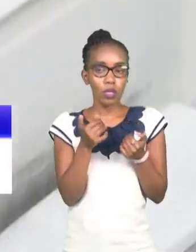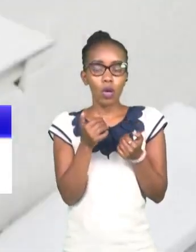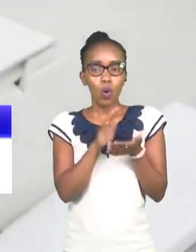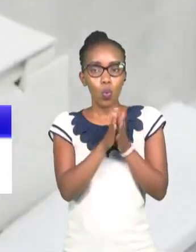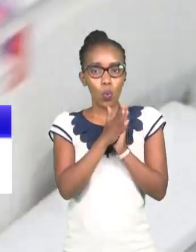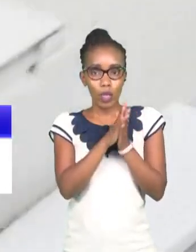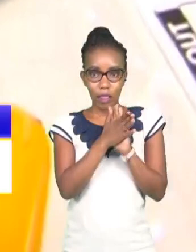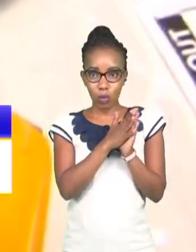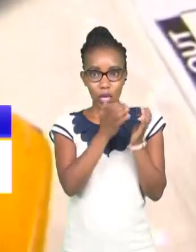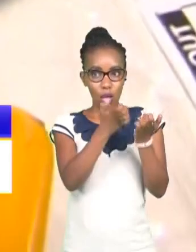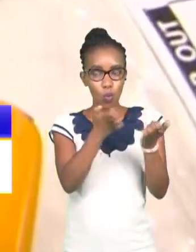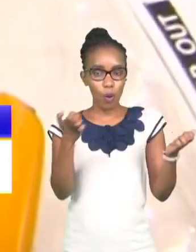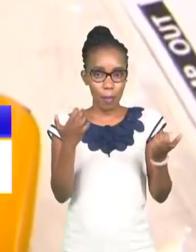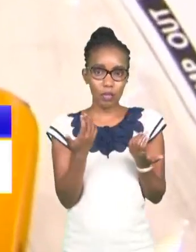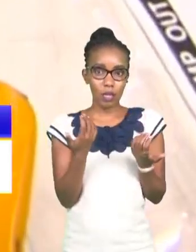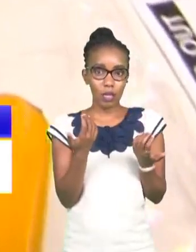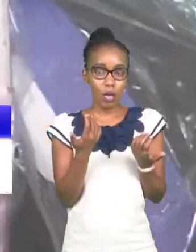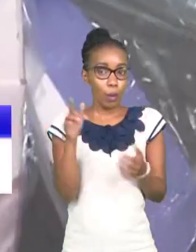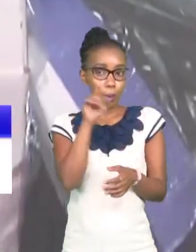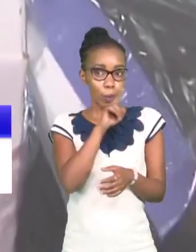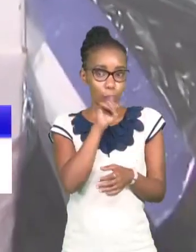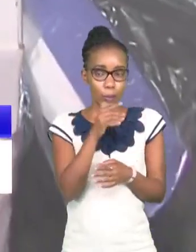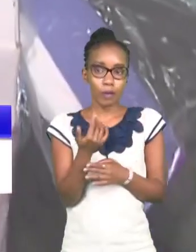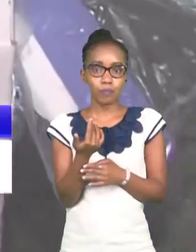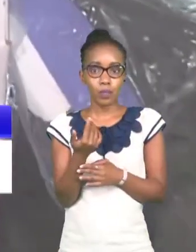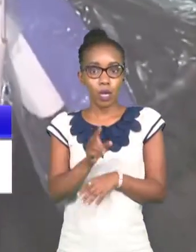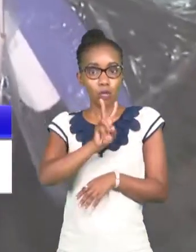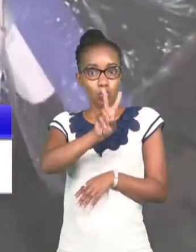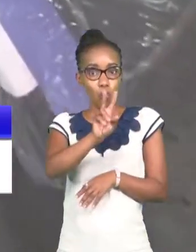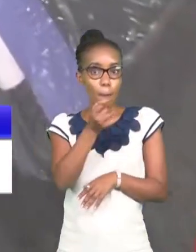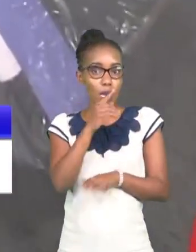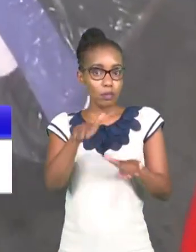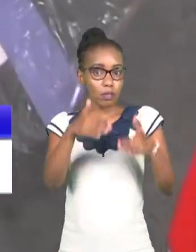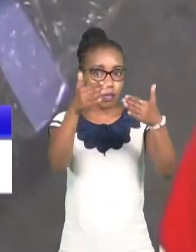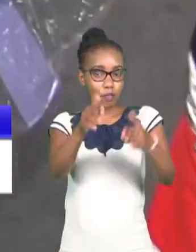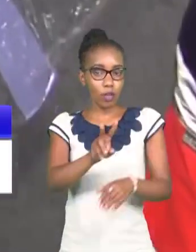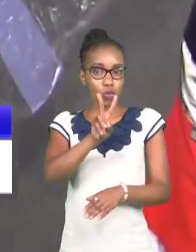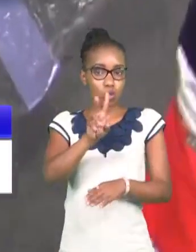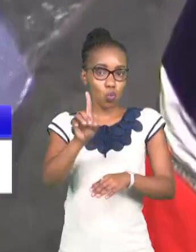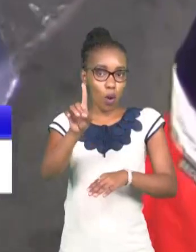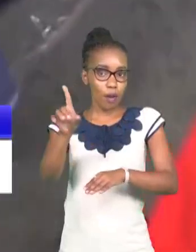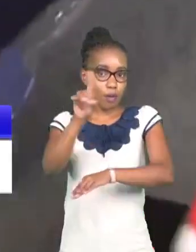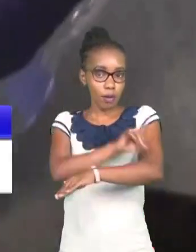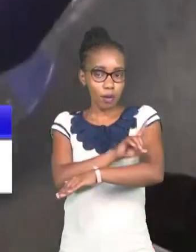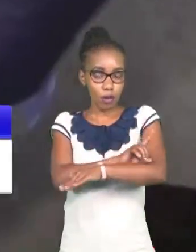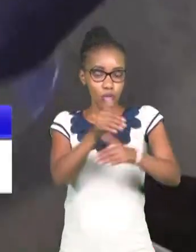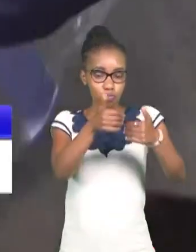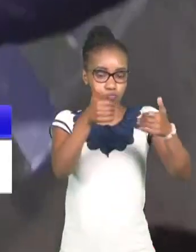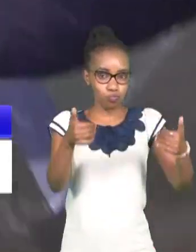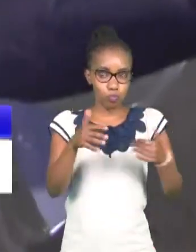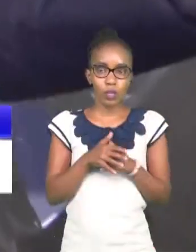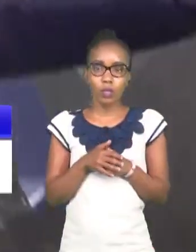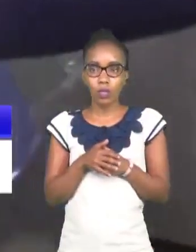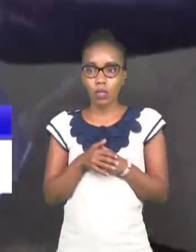chain infrastructure. The jab given in two doses is administered 21 days apart, unlike the 4 weeks apart